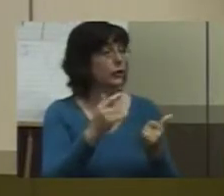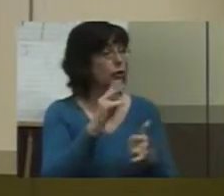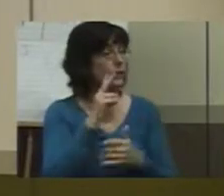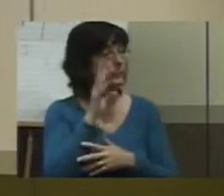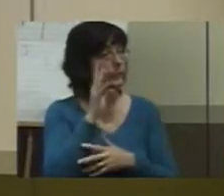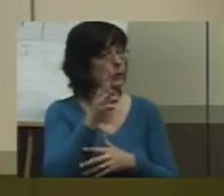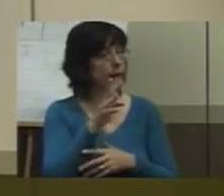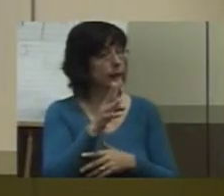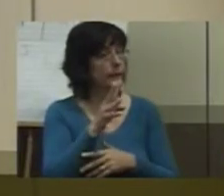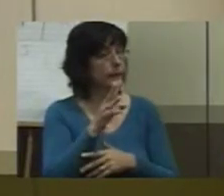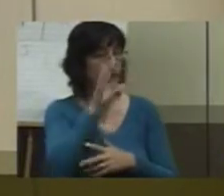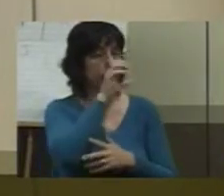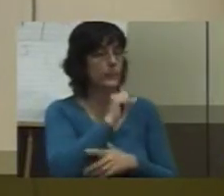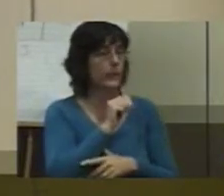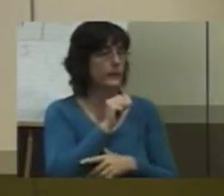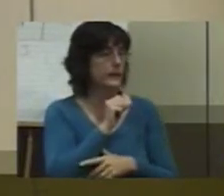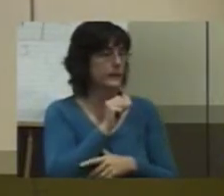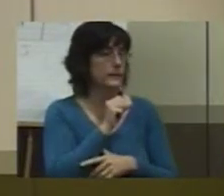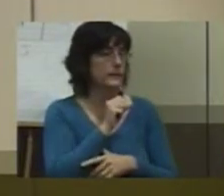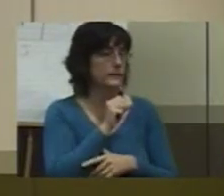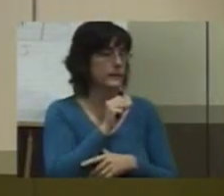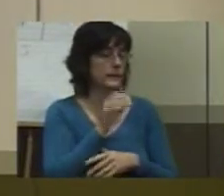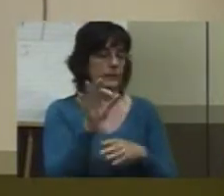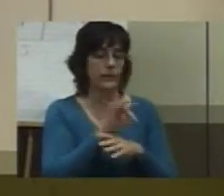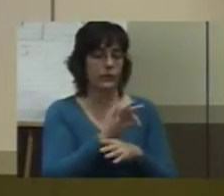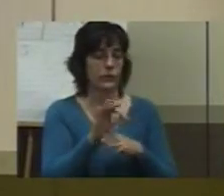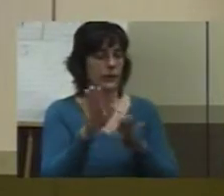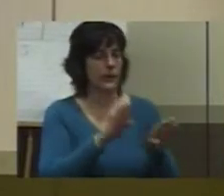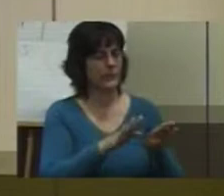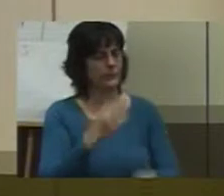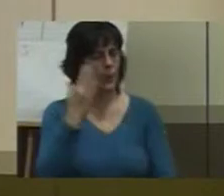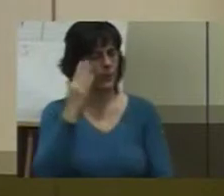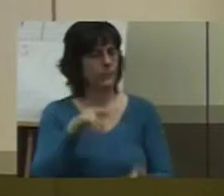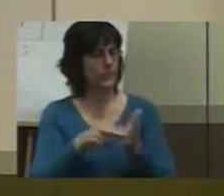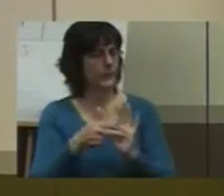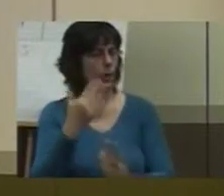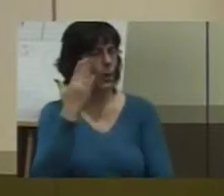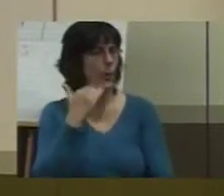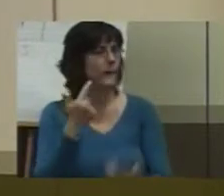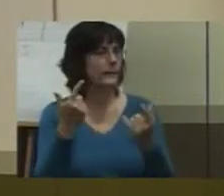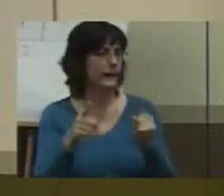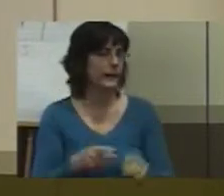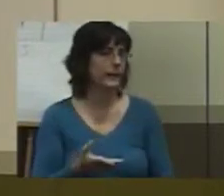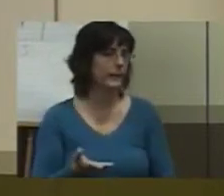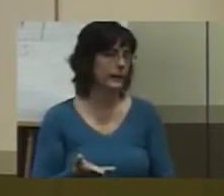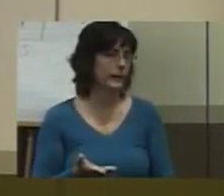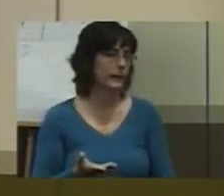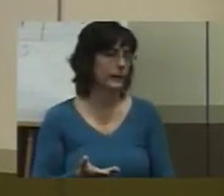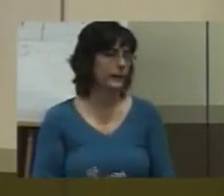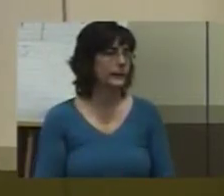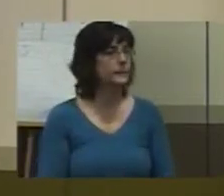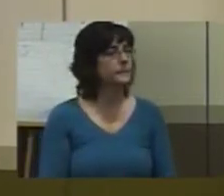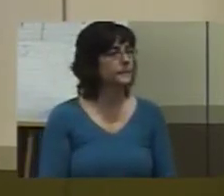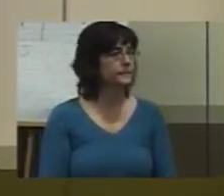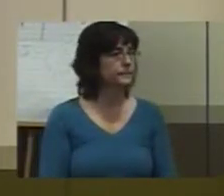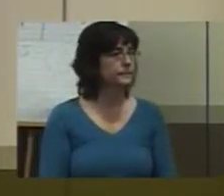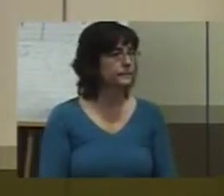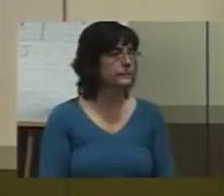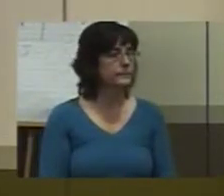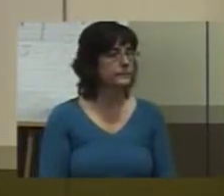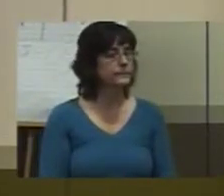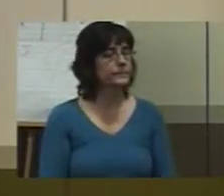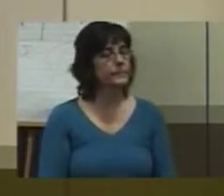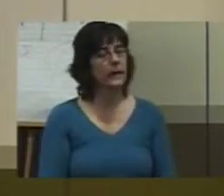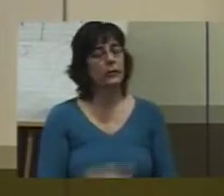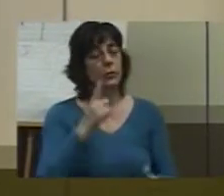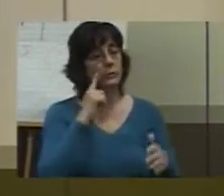a hypothesis of the function of the behavior. Why do we think this behavior is happening? Okay? If